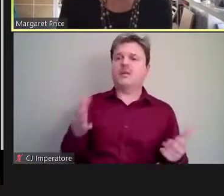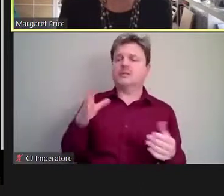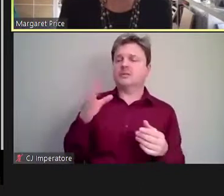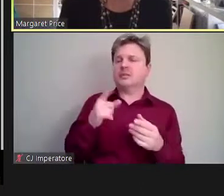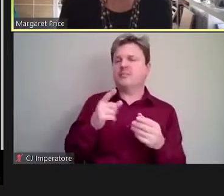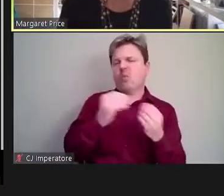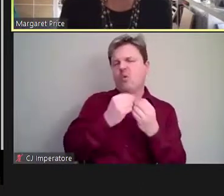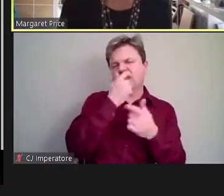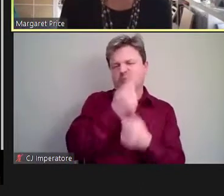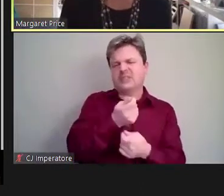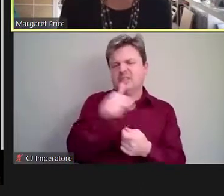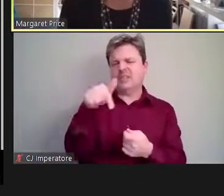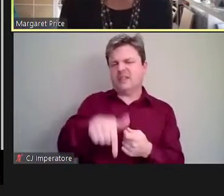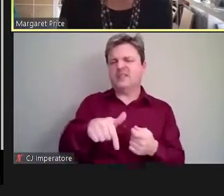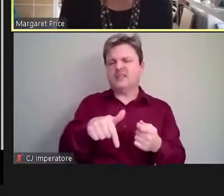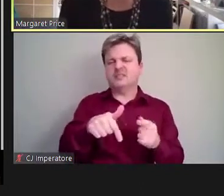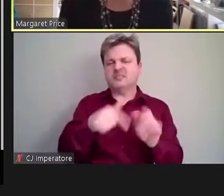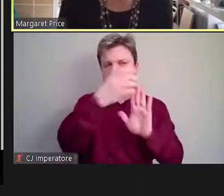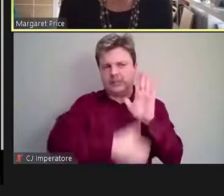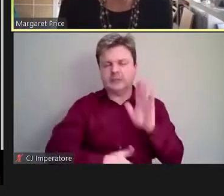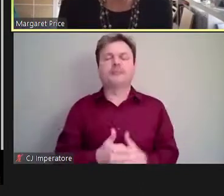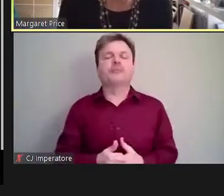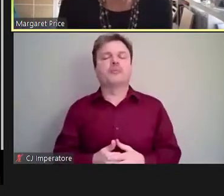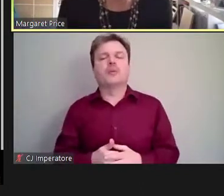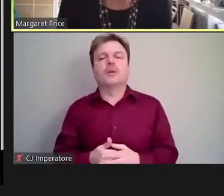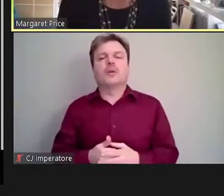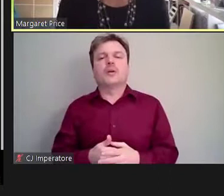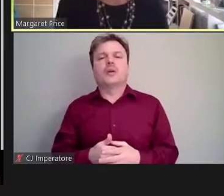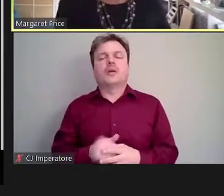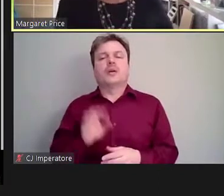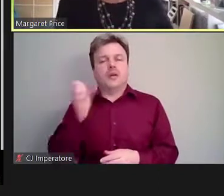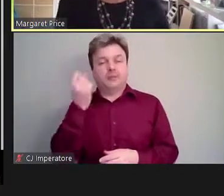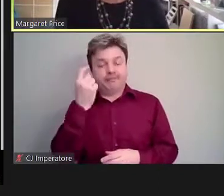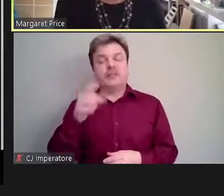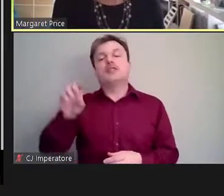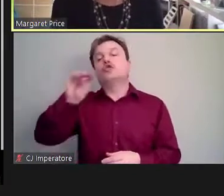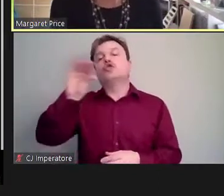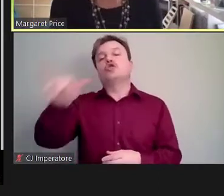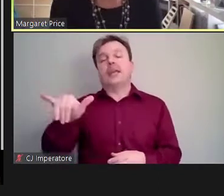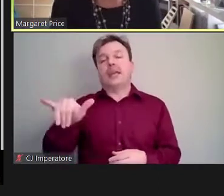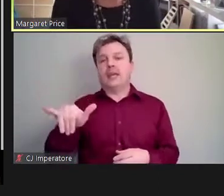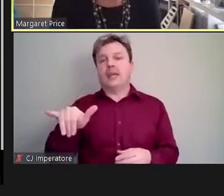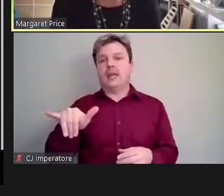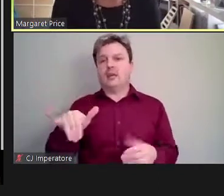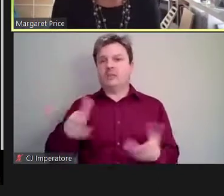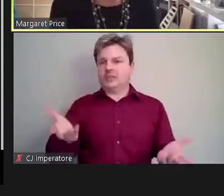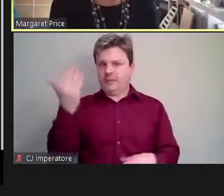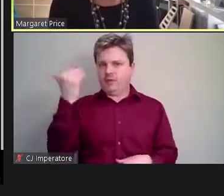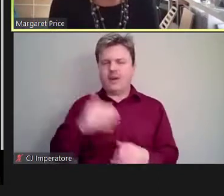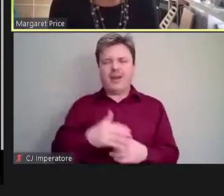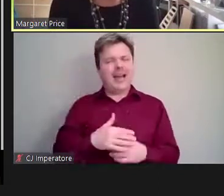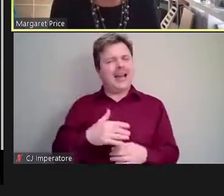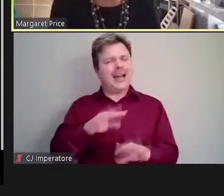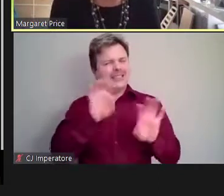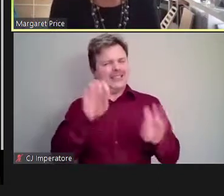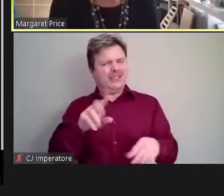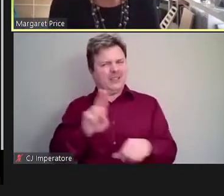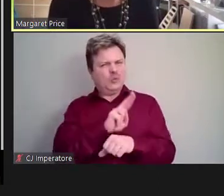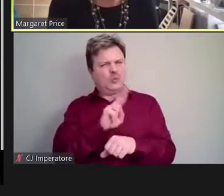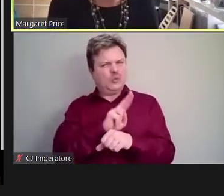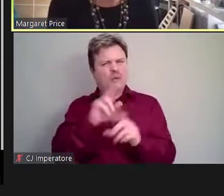particular context. Now, when Jay was here, I don't know if he specifically used the phrase ways to